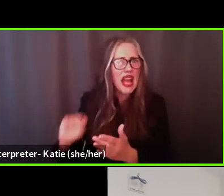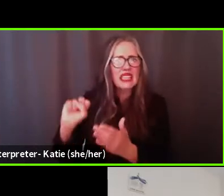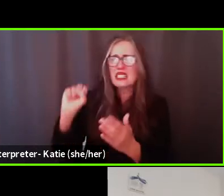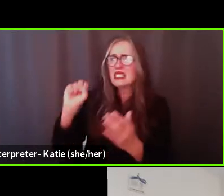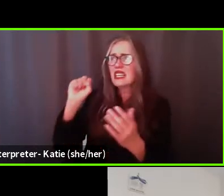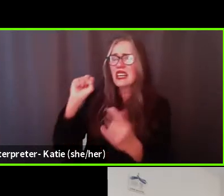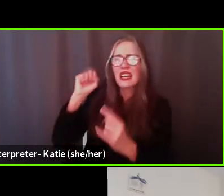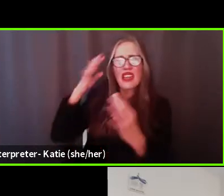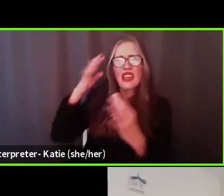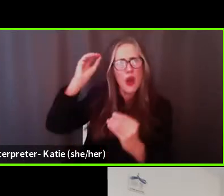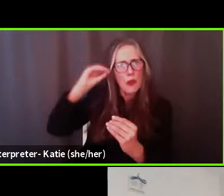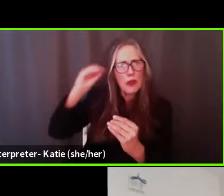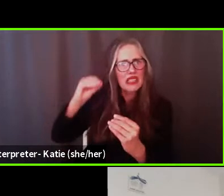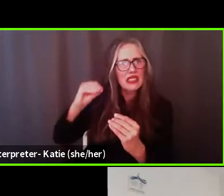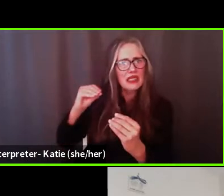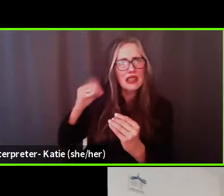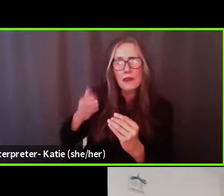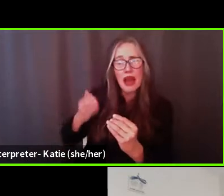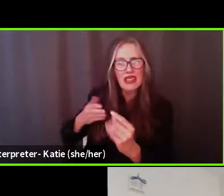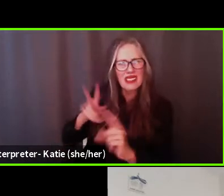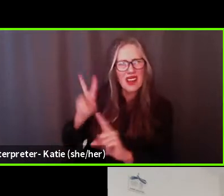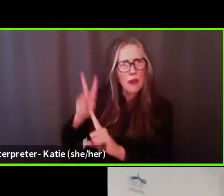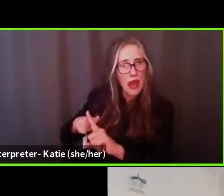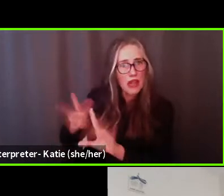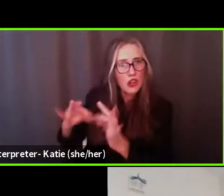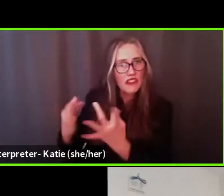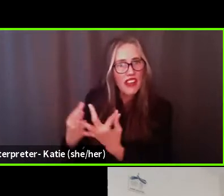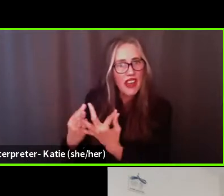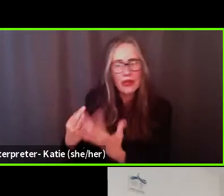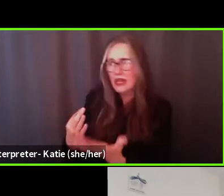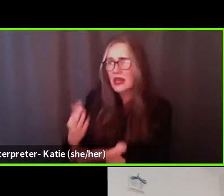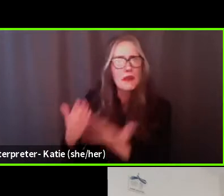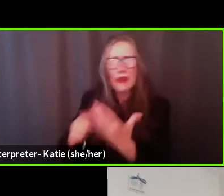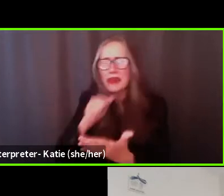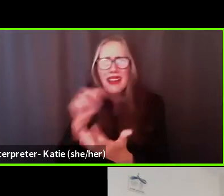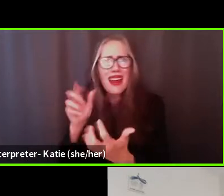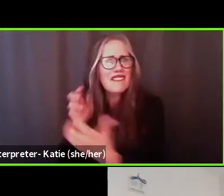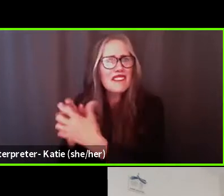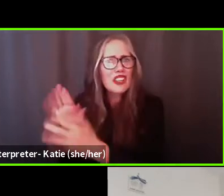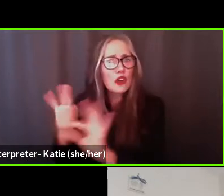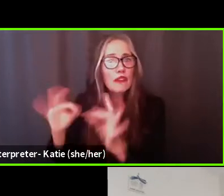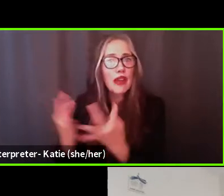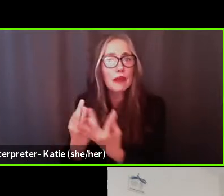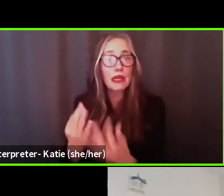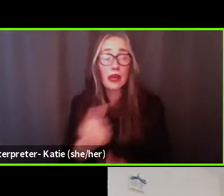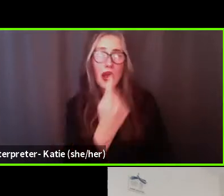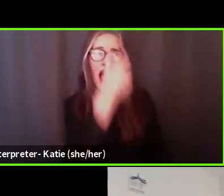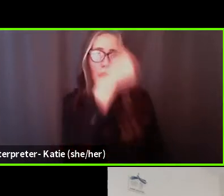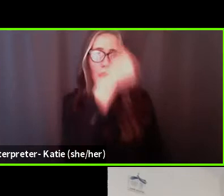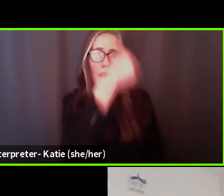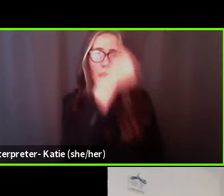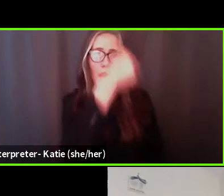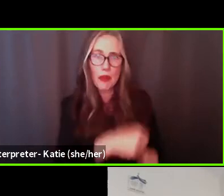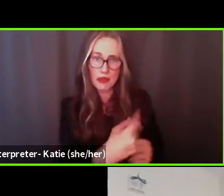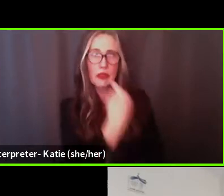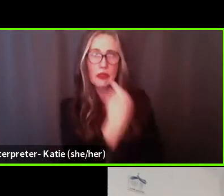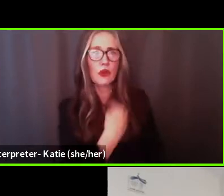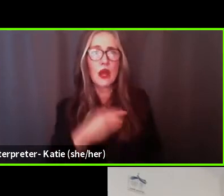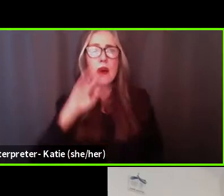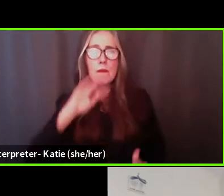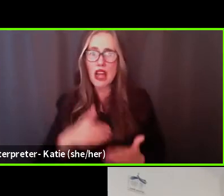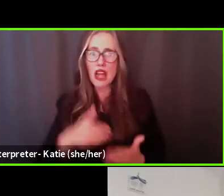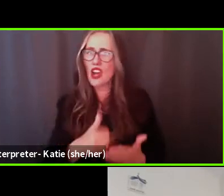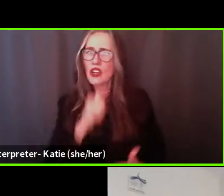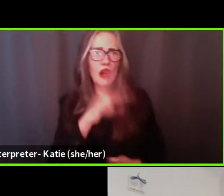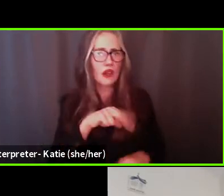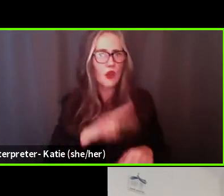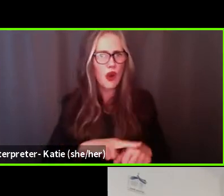and they're telling you you're abnormal i was told that my daughter was abnormal and i thought oh wow how that's right and once you do some digging